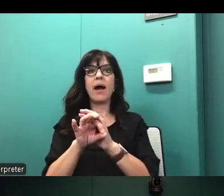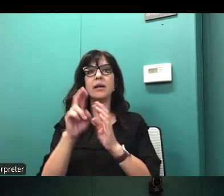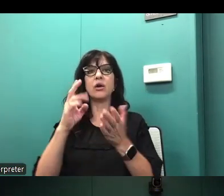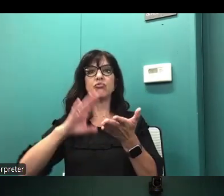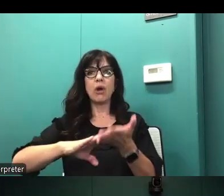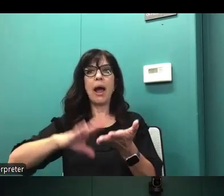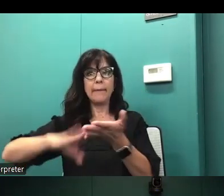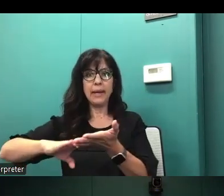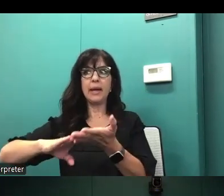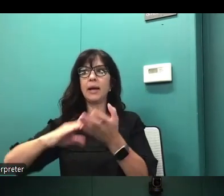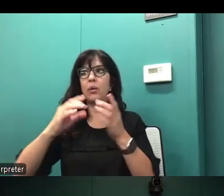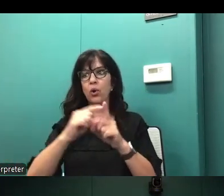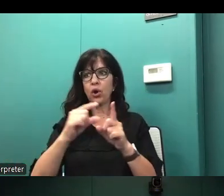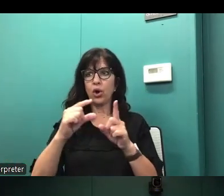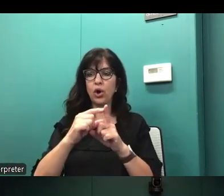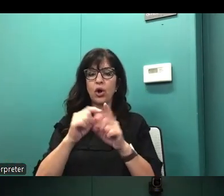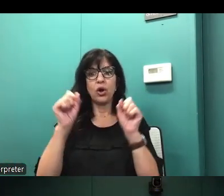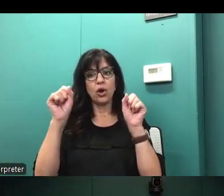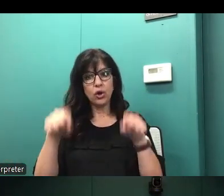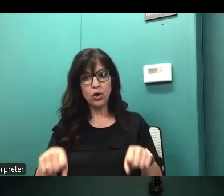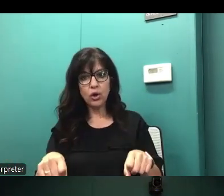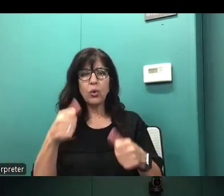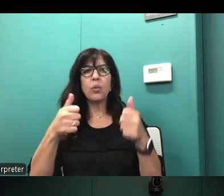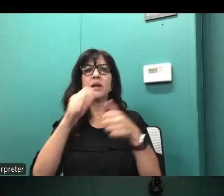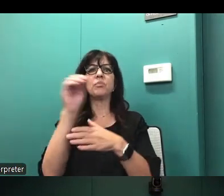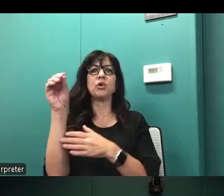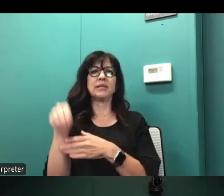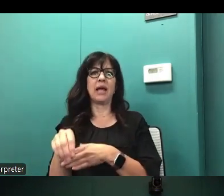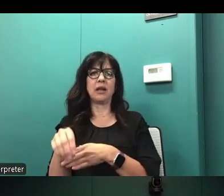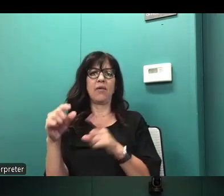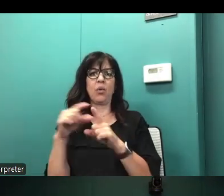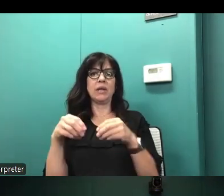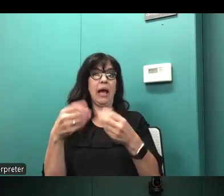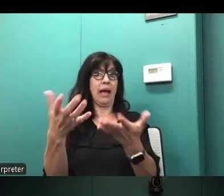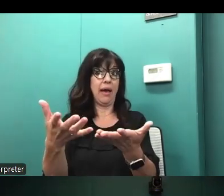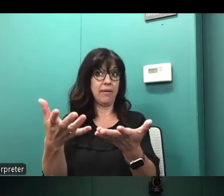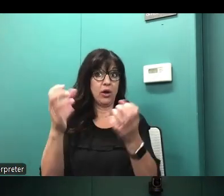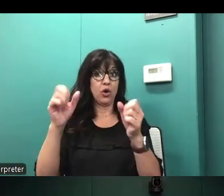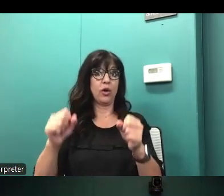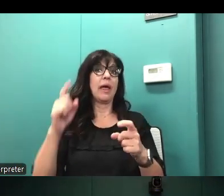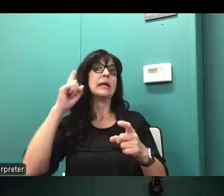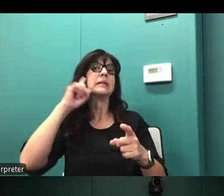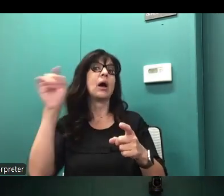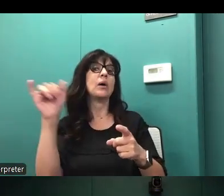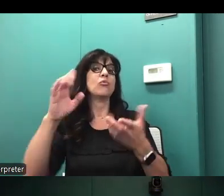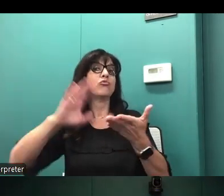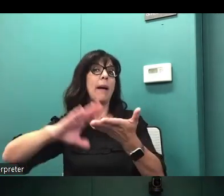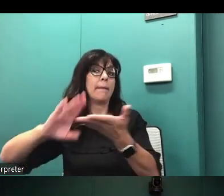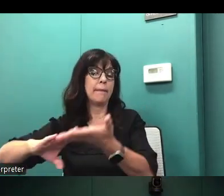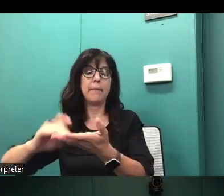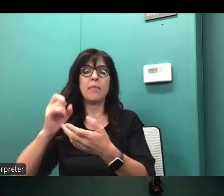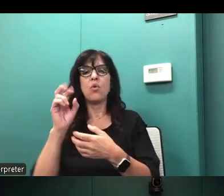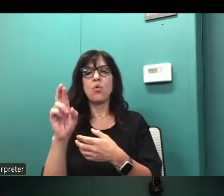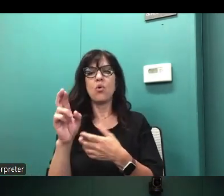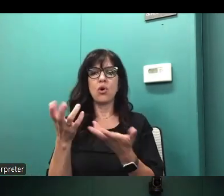word. And were they able to do it, like which percentage of the words I gave them were they able to rhyme with? Are